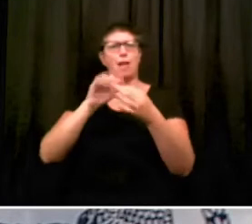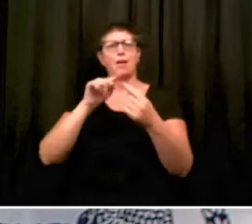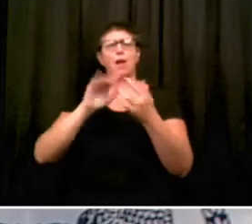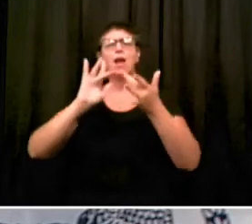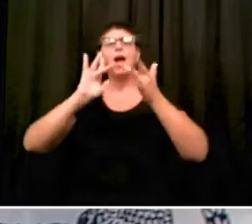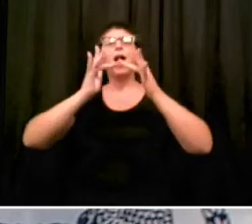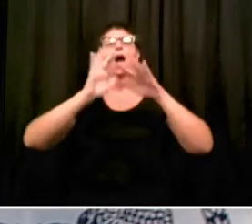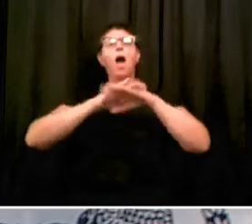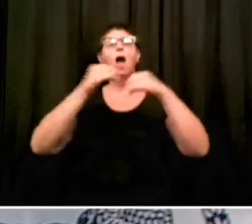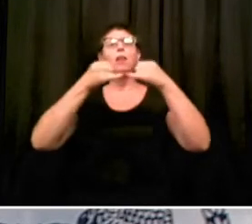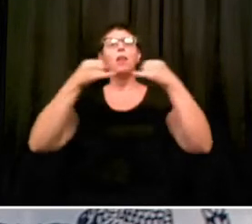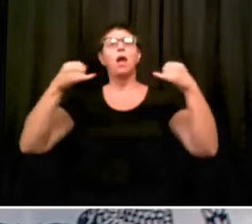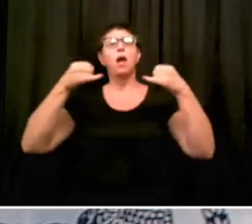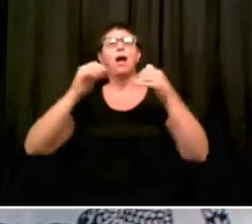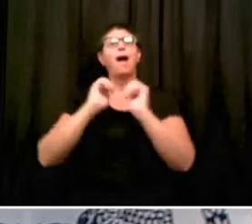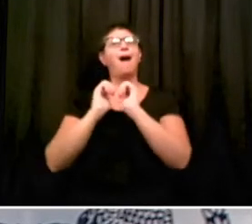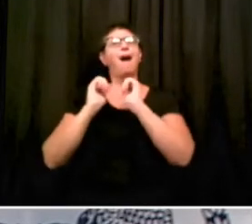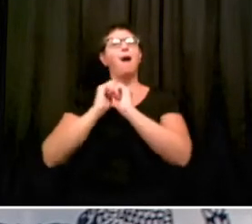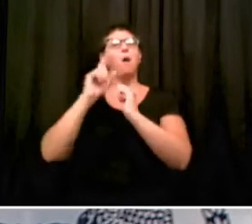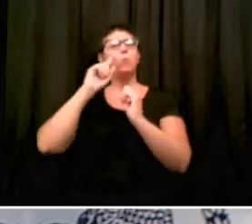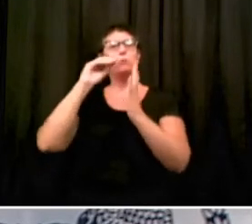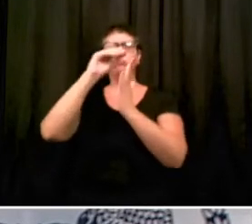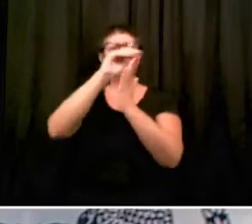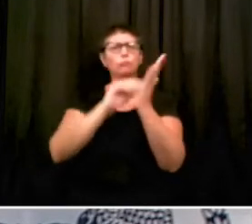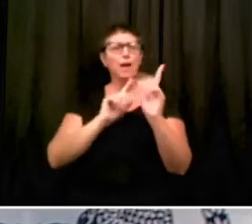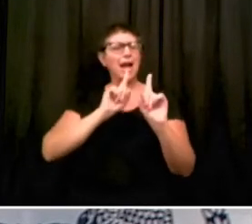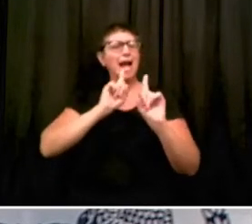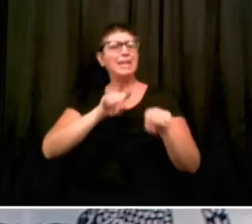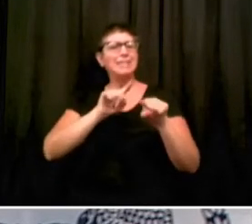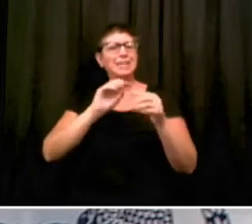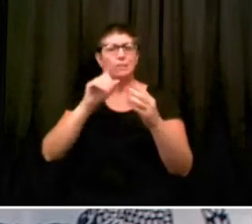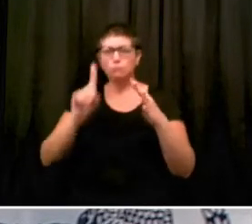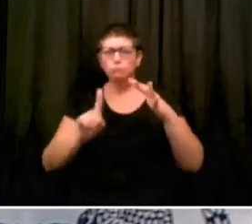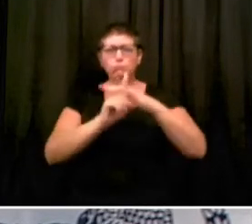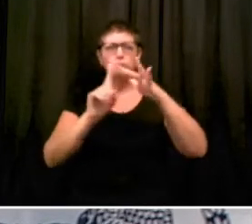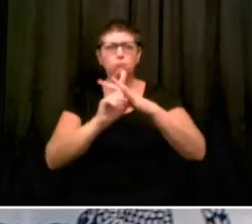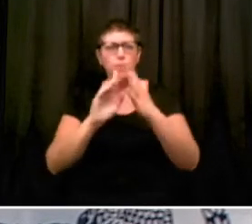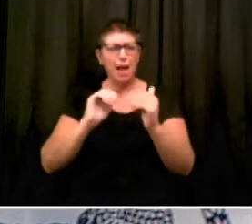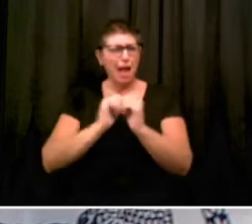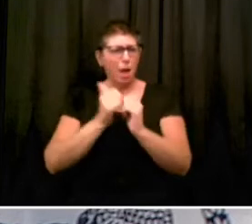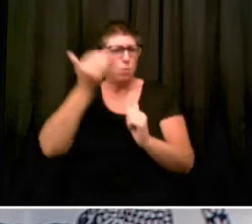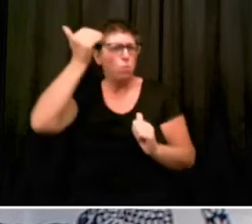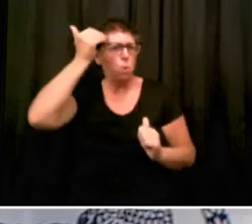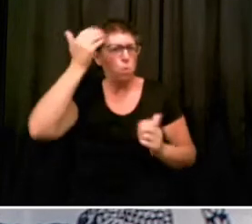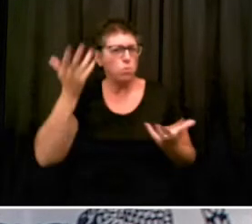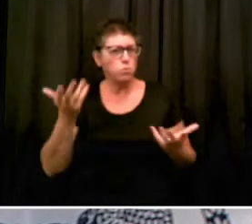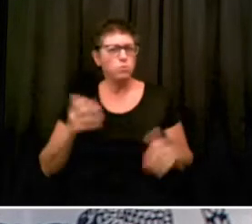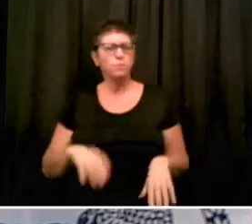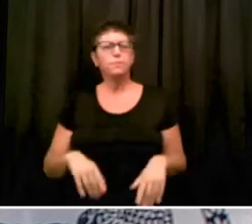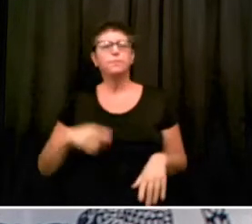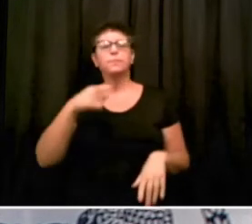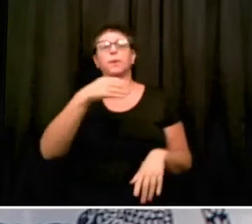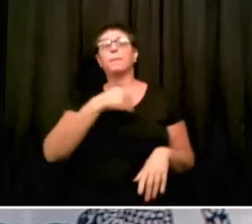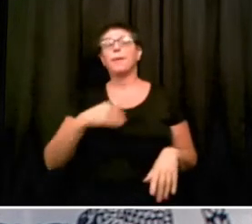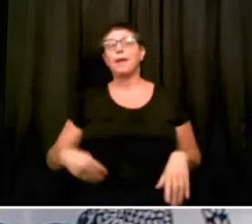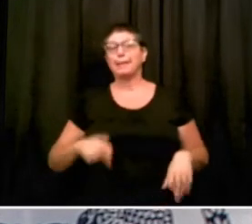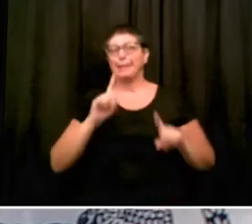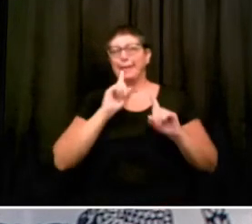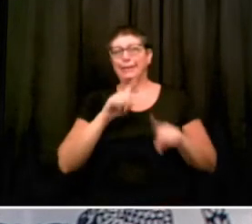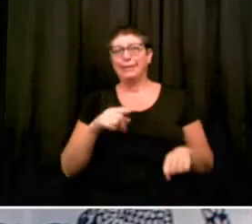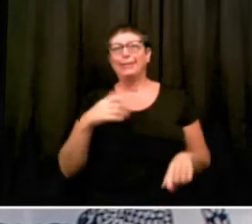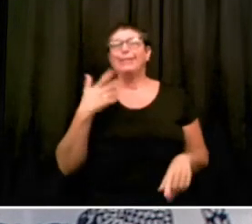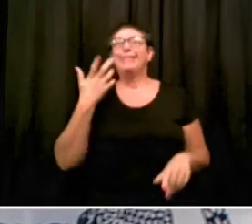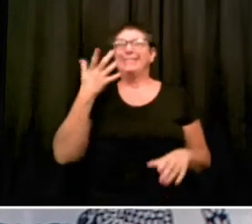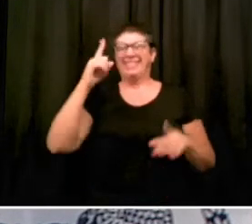publicly? Yeah, look, I think it's a real challenge, and I'll certainly let the chancellor speak to this. I've